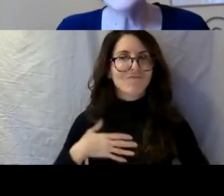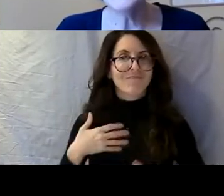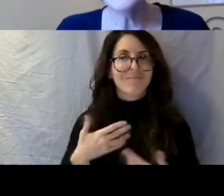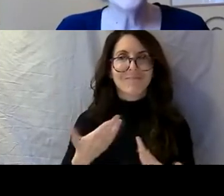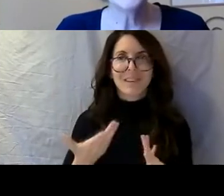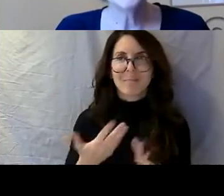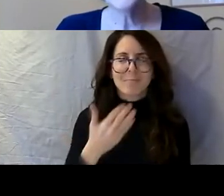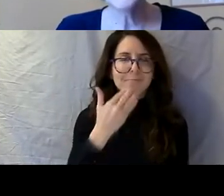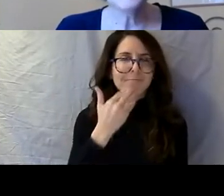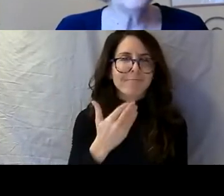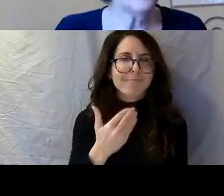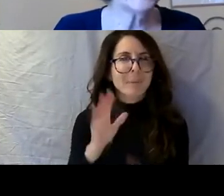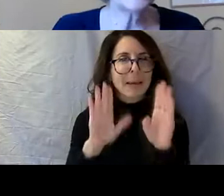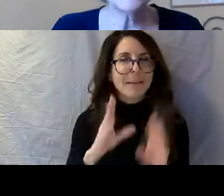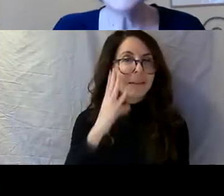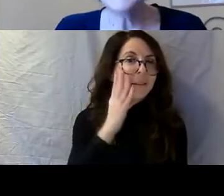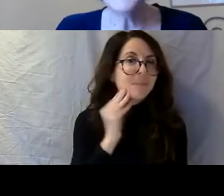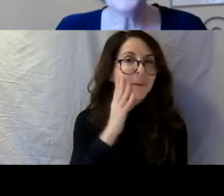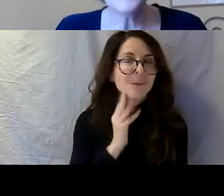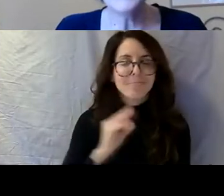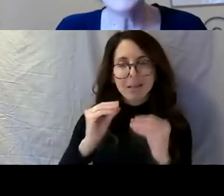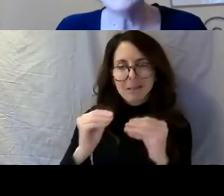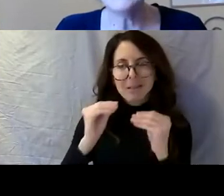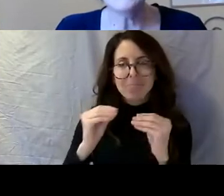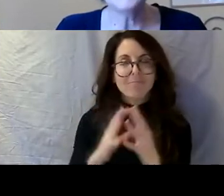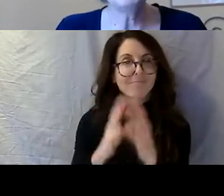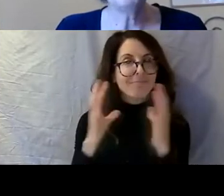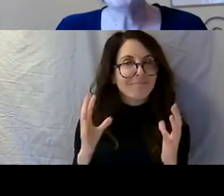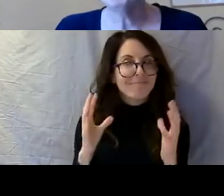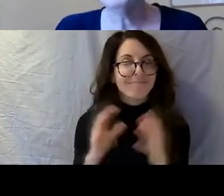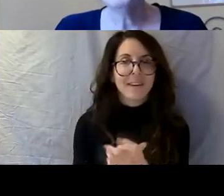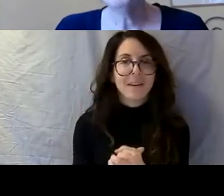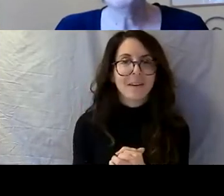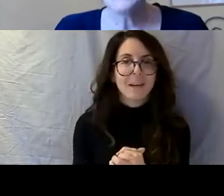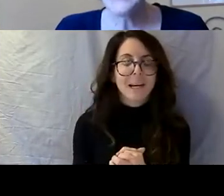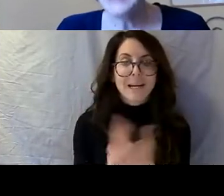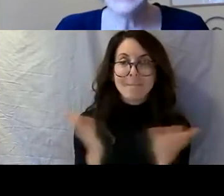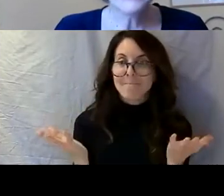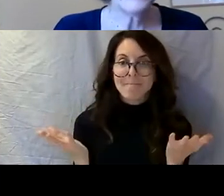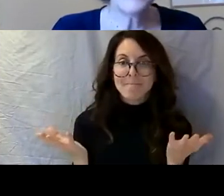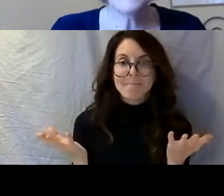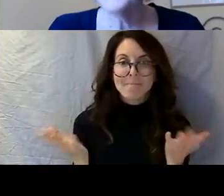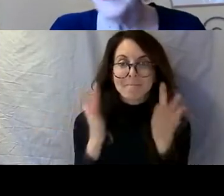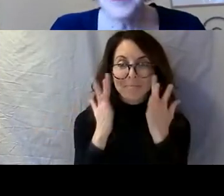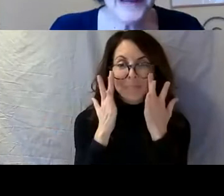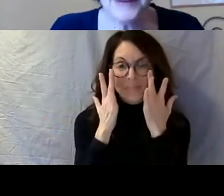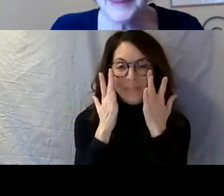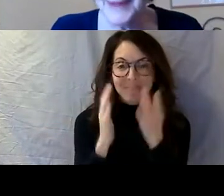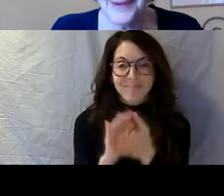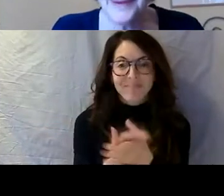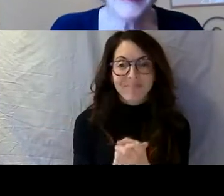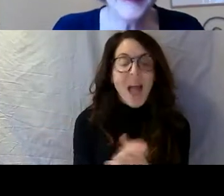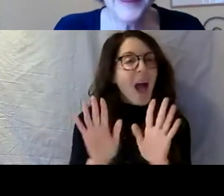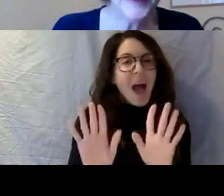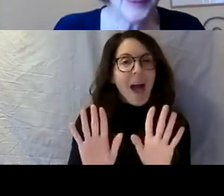me, taught me lots, and I will be around.